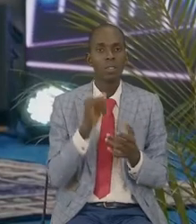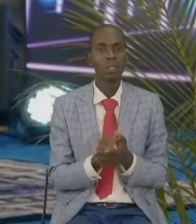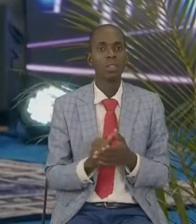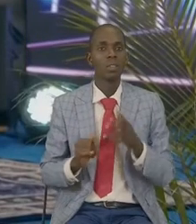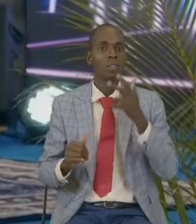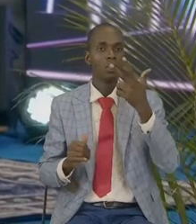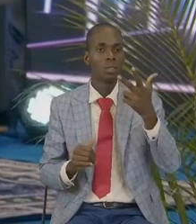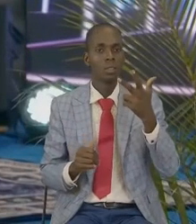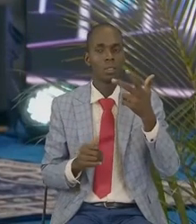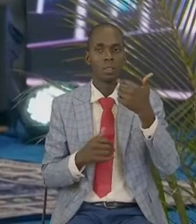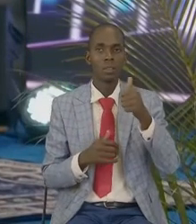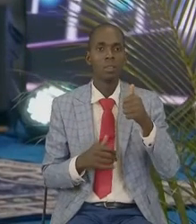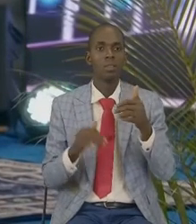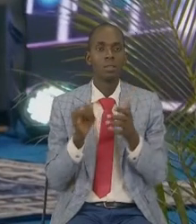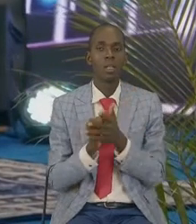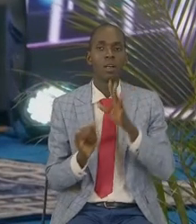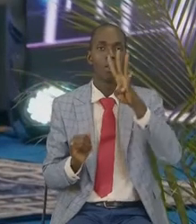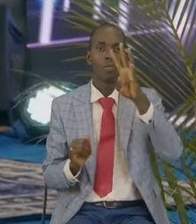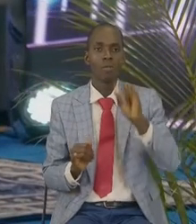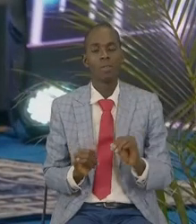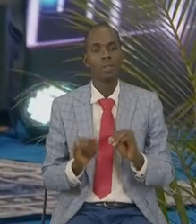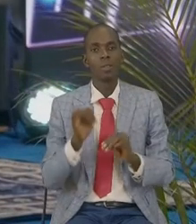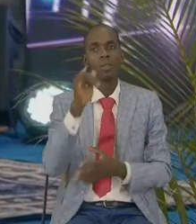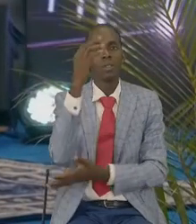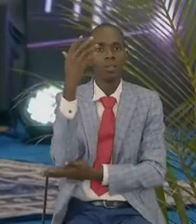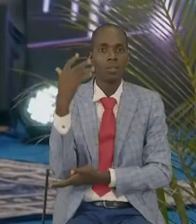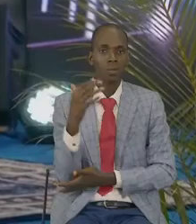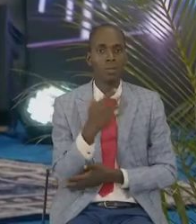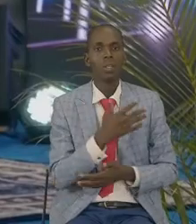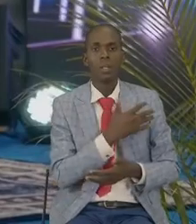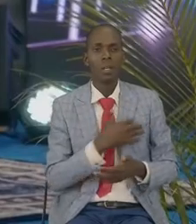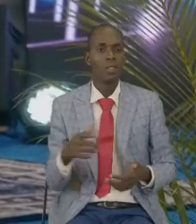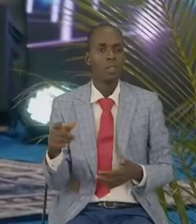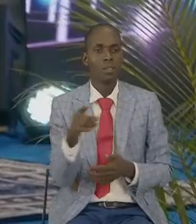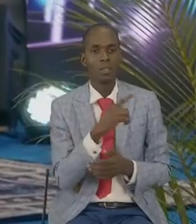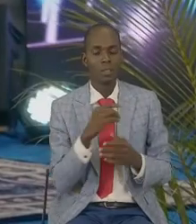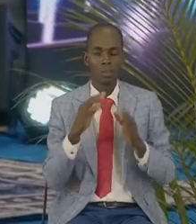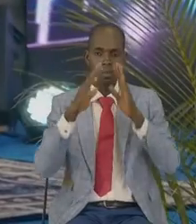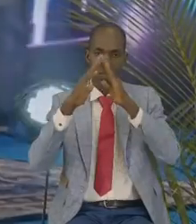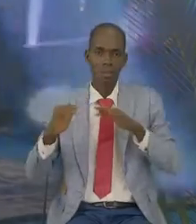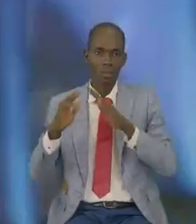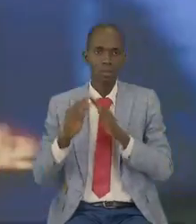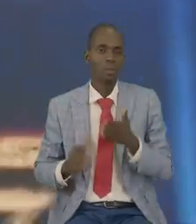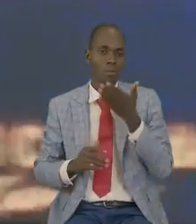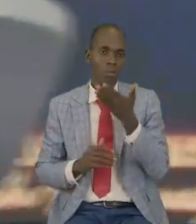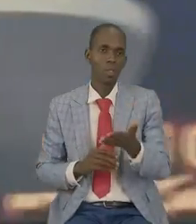70 palm trees, and they encamped there, tell me,